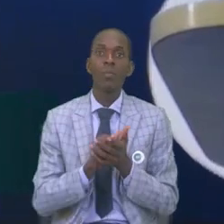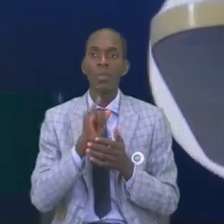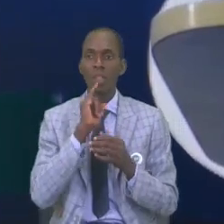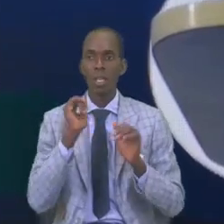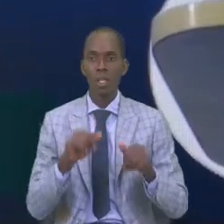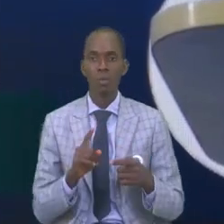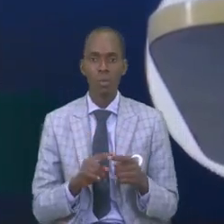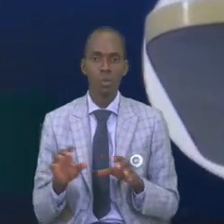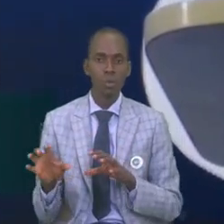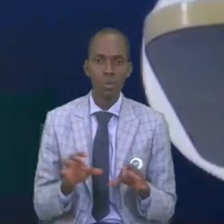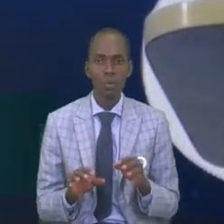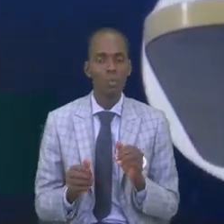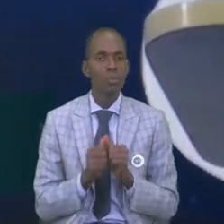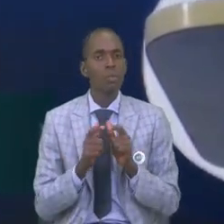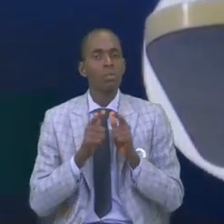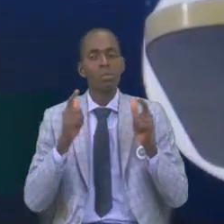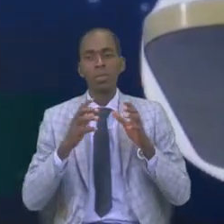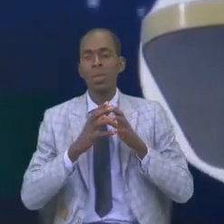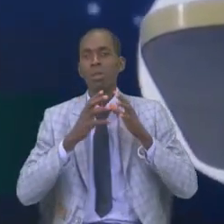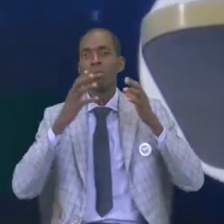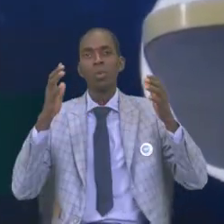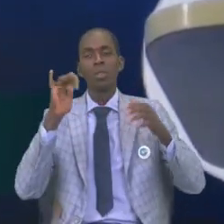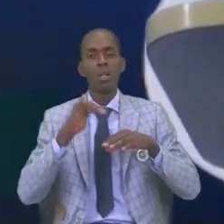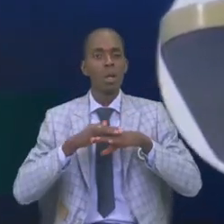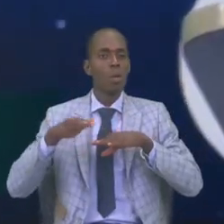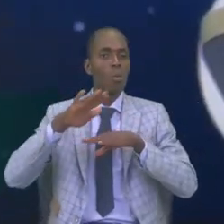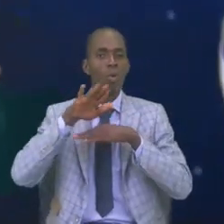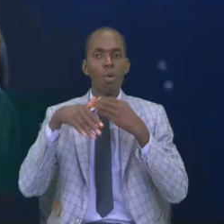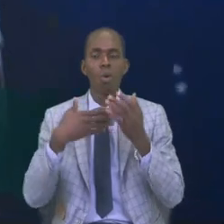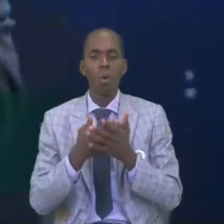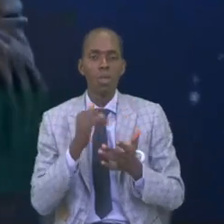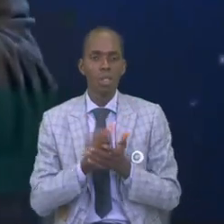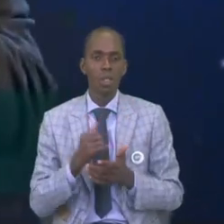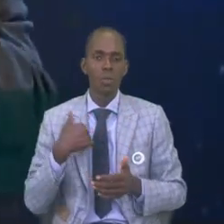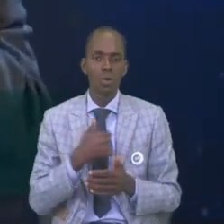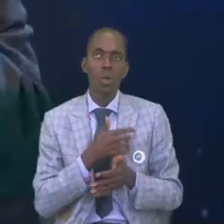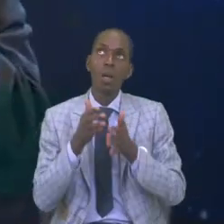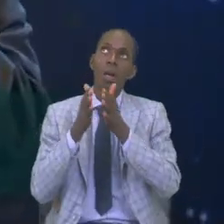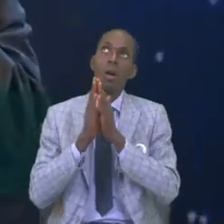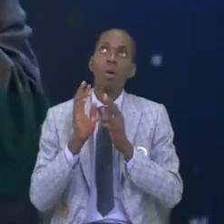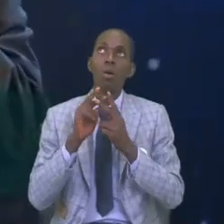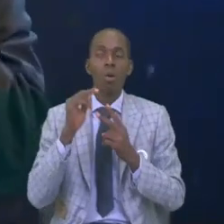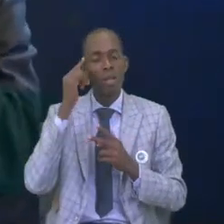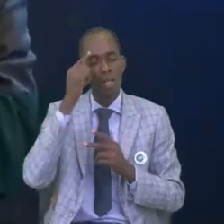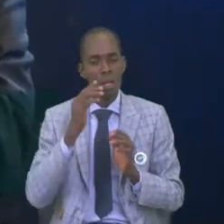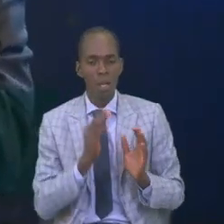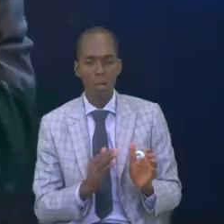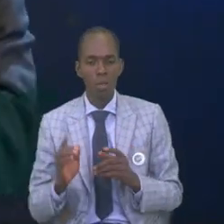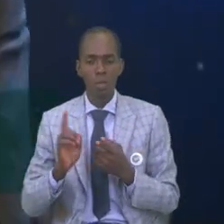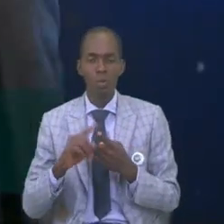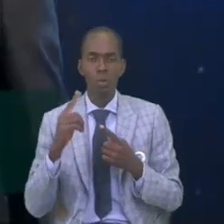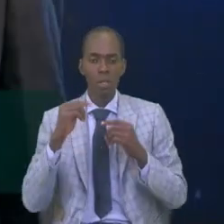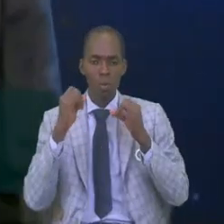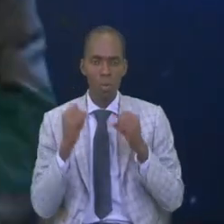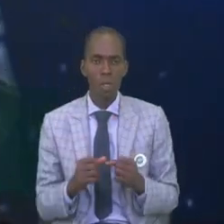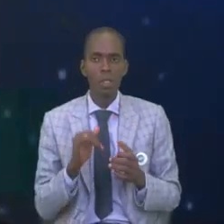do exceeding abundantly above all that we ask or think, according to the power